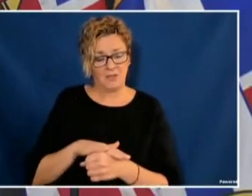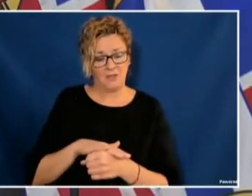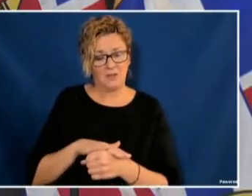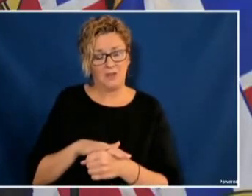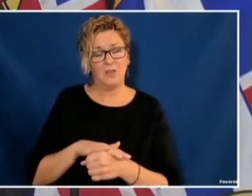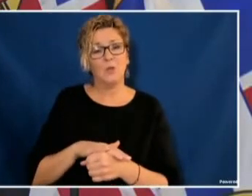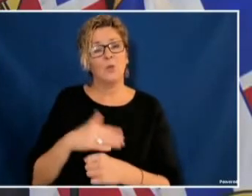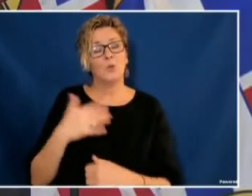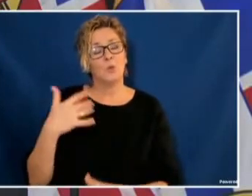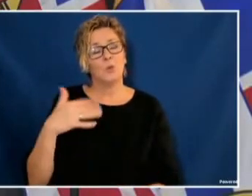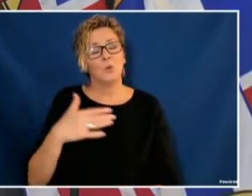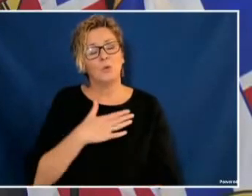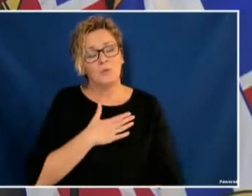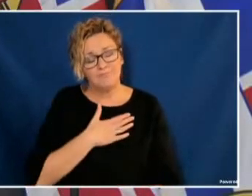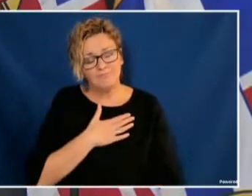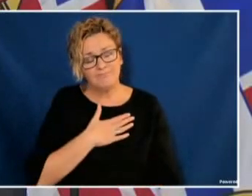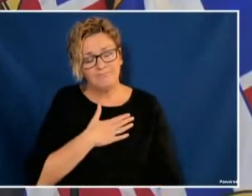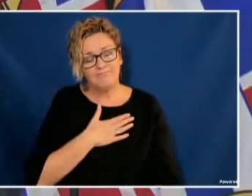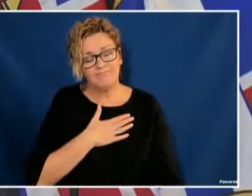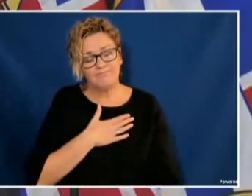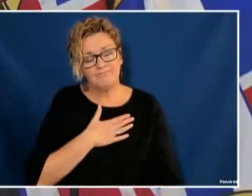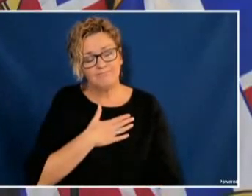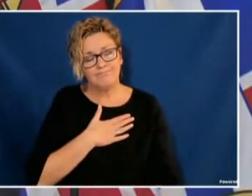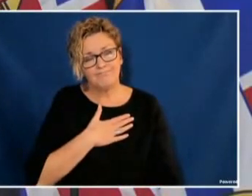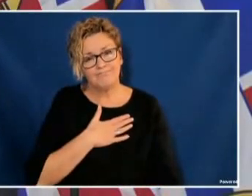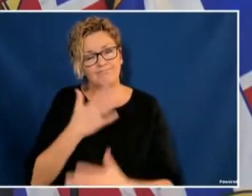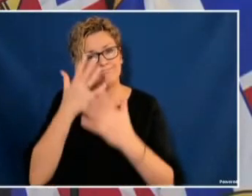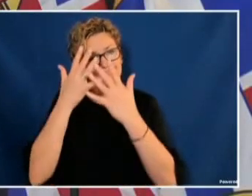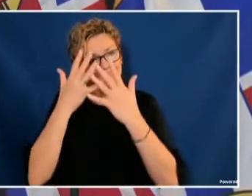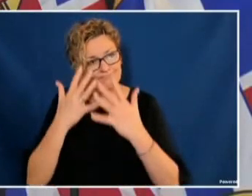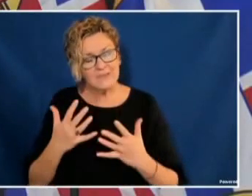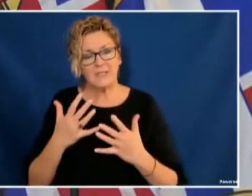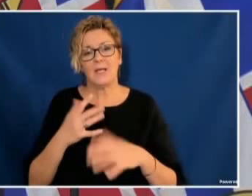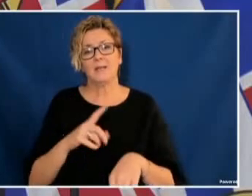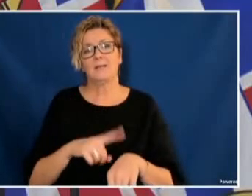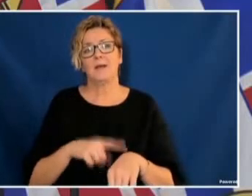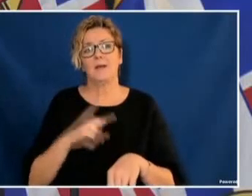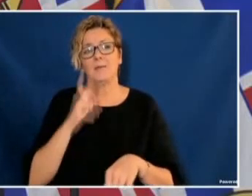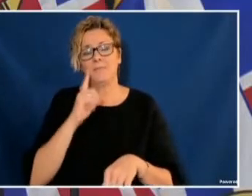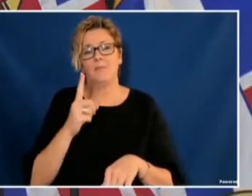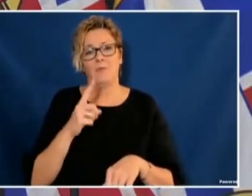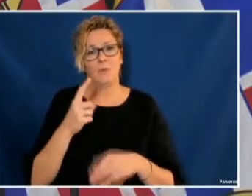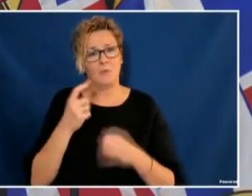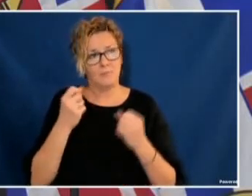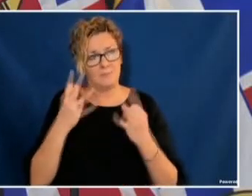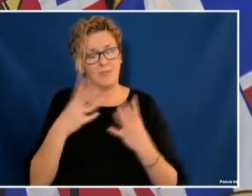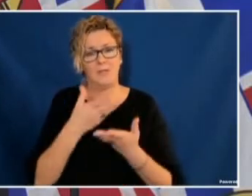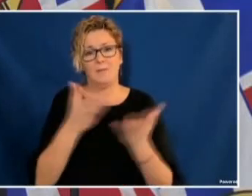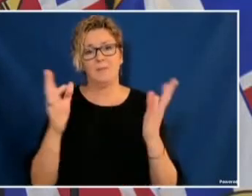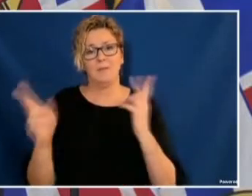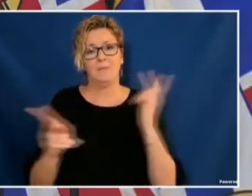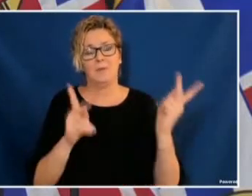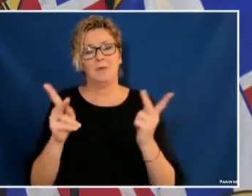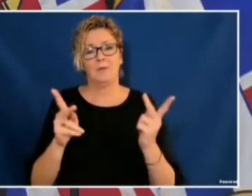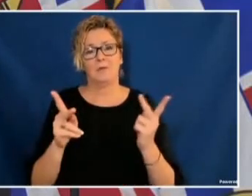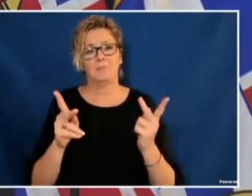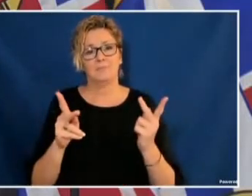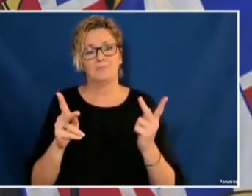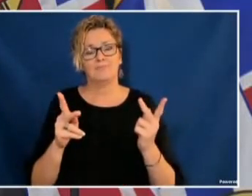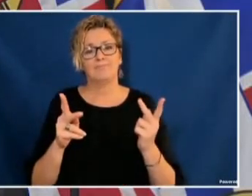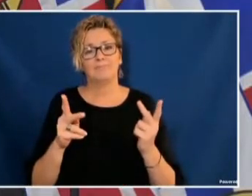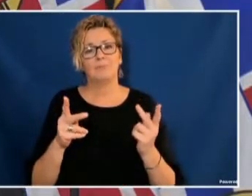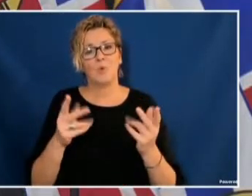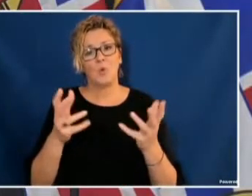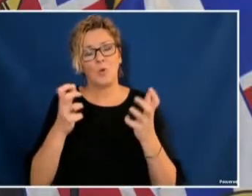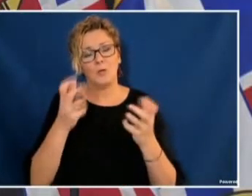parts of our healthcare system, I think in particular places such as Burnaby, places such as Lionsgate Hospital, Burnaby Hospital, and Lionsgate